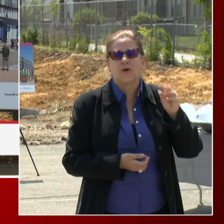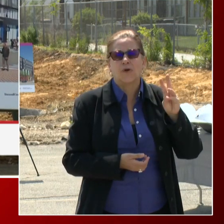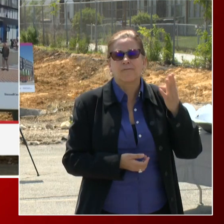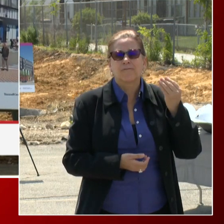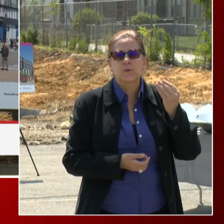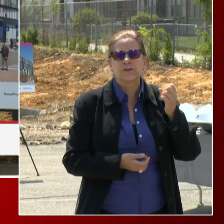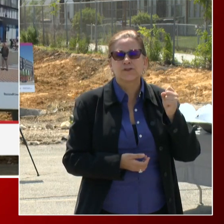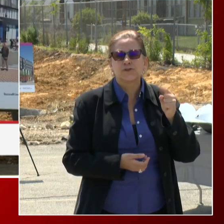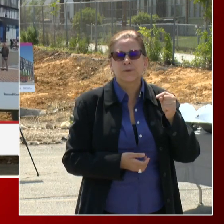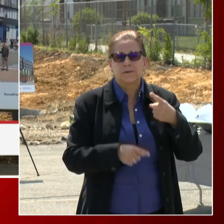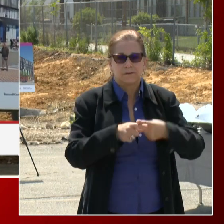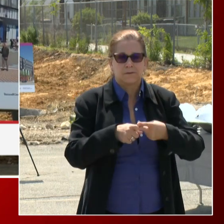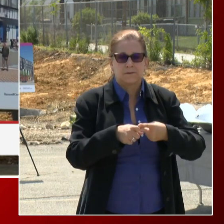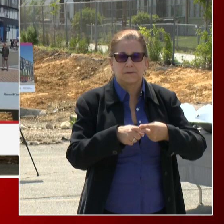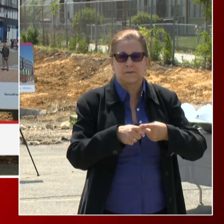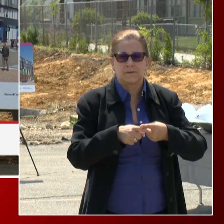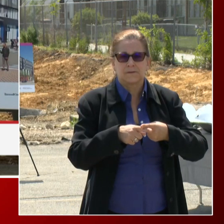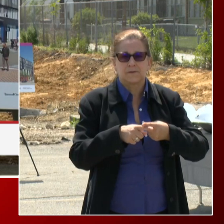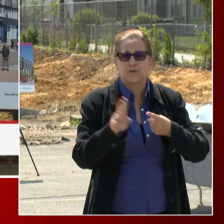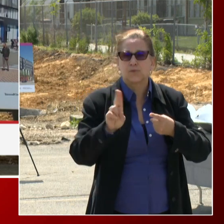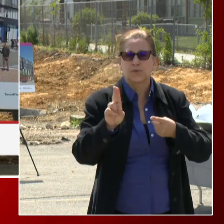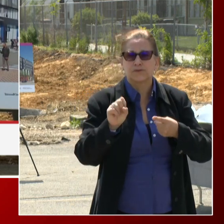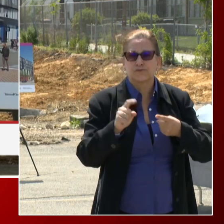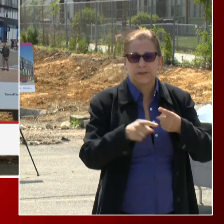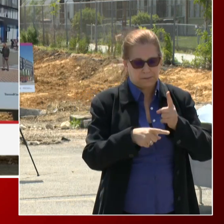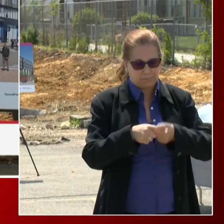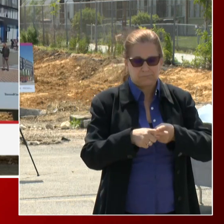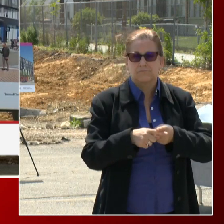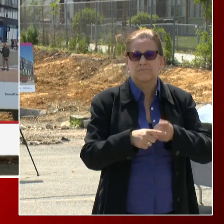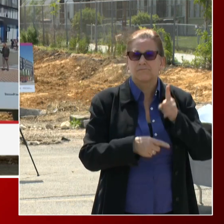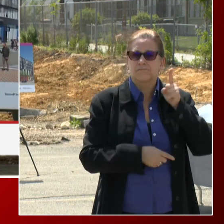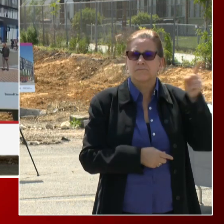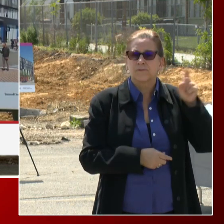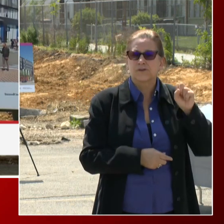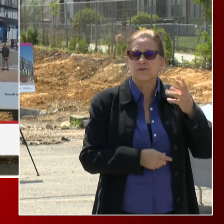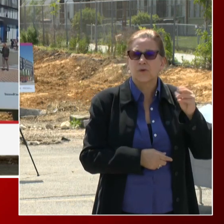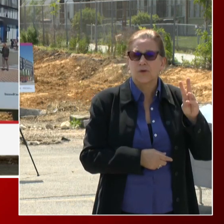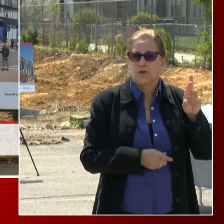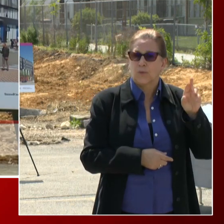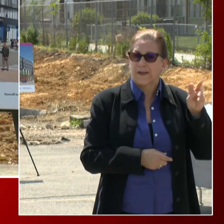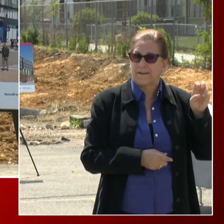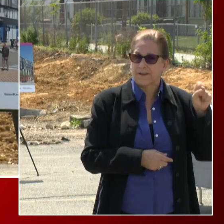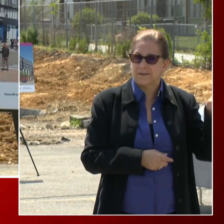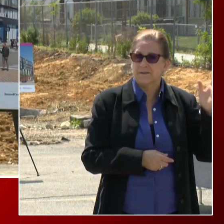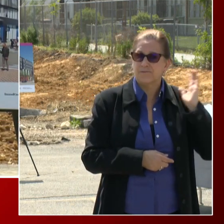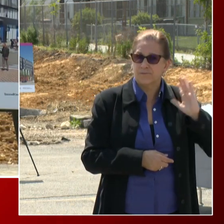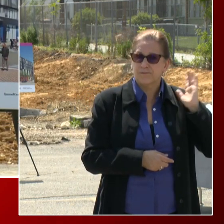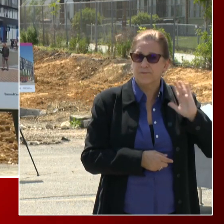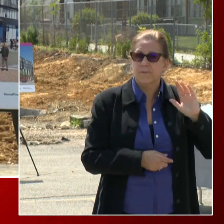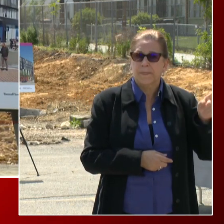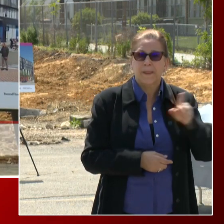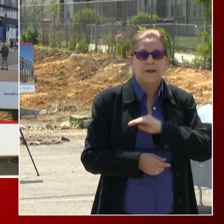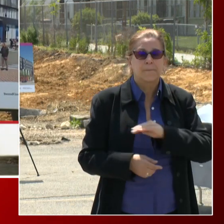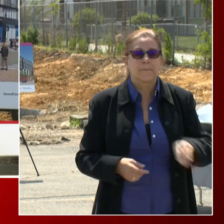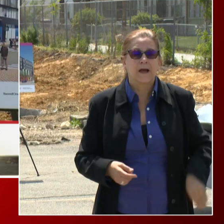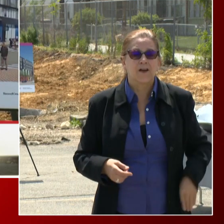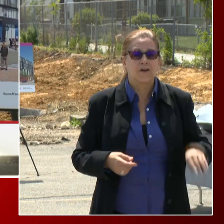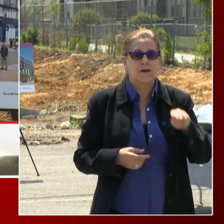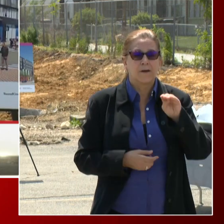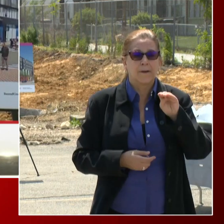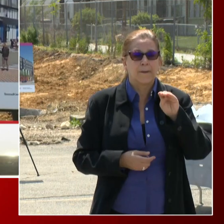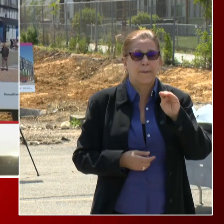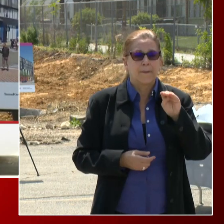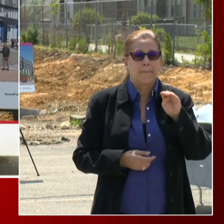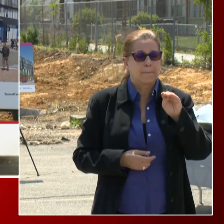vision to transform U Street, and we see what we've been able to accomplish. So last